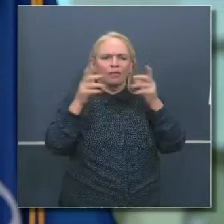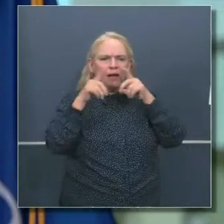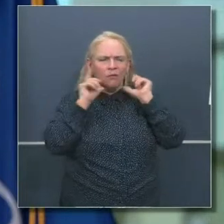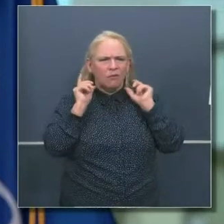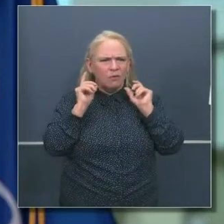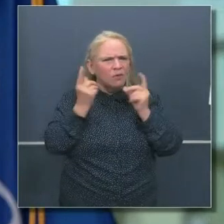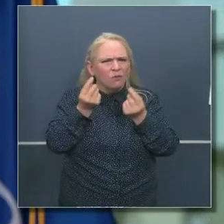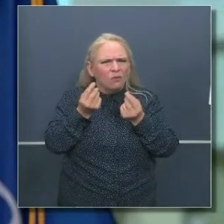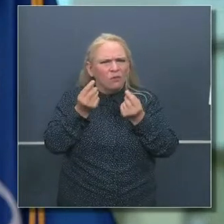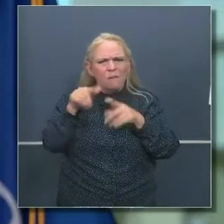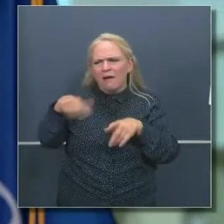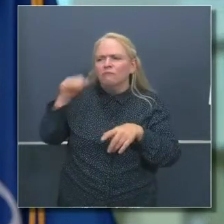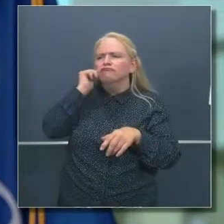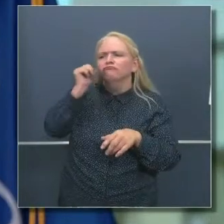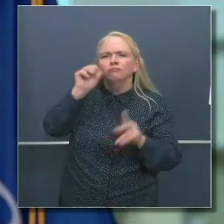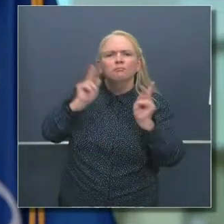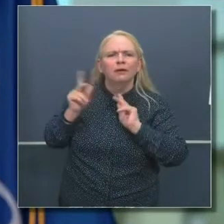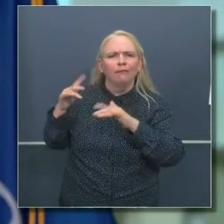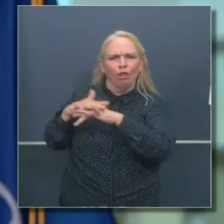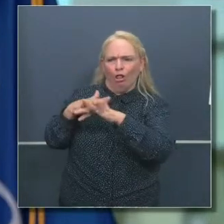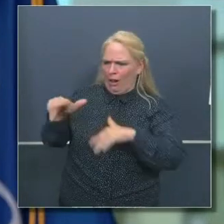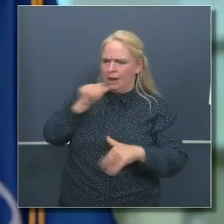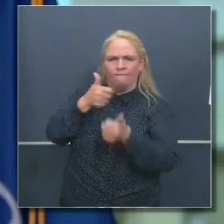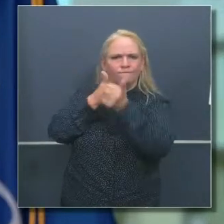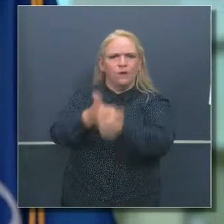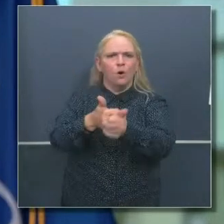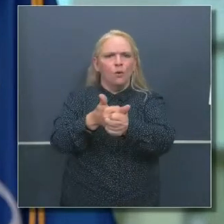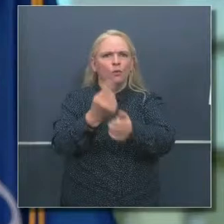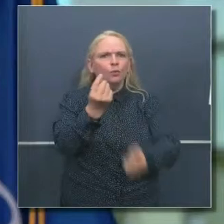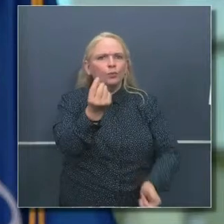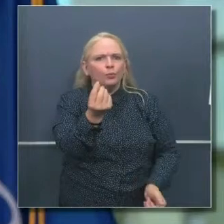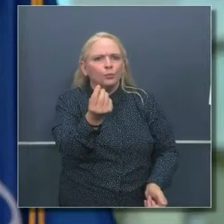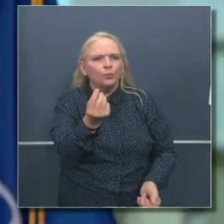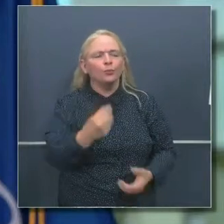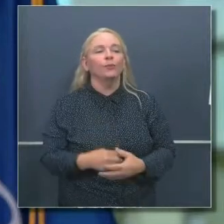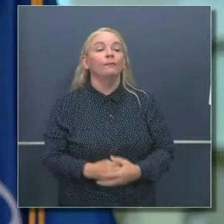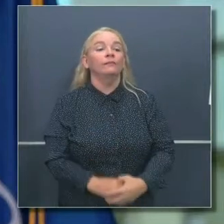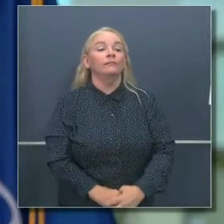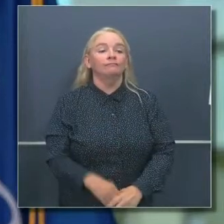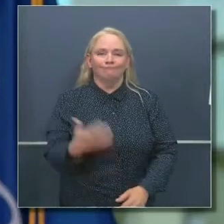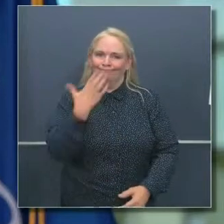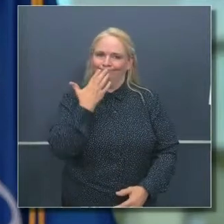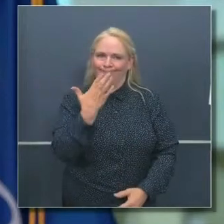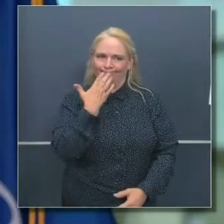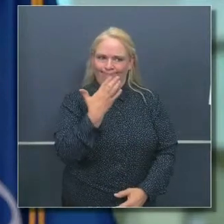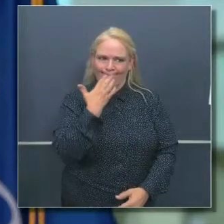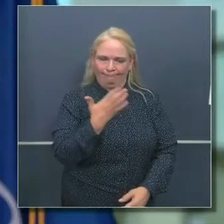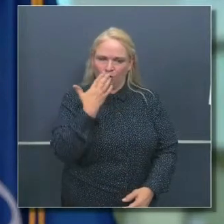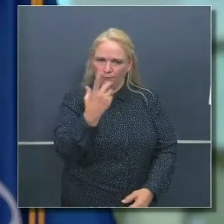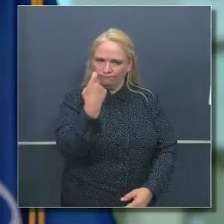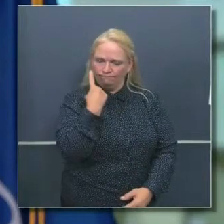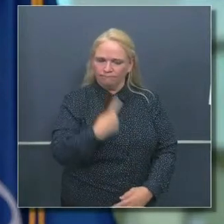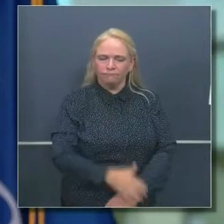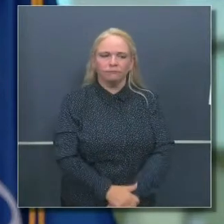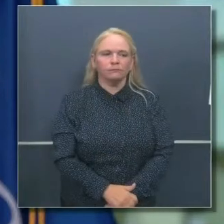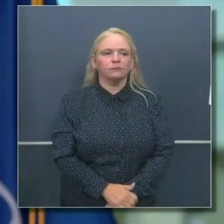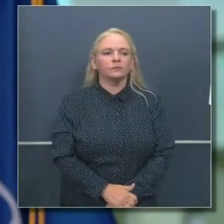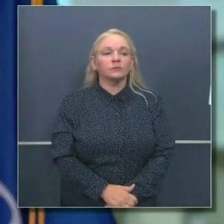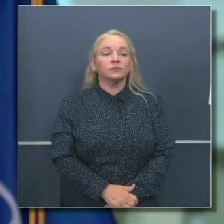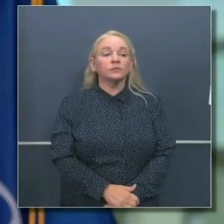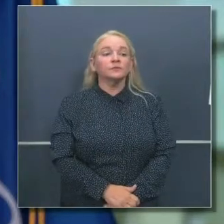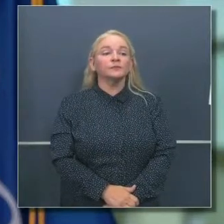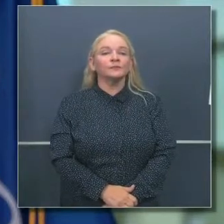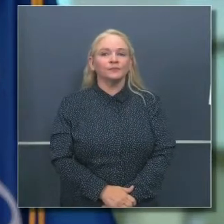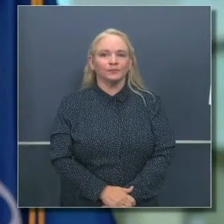great lengths, and this is an opportunity. I'm grateful for the opportunity and the question to prompt the opportunity to repeat some of the things I said.